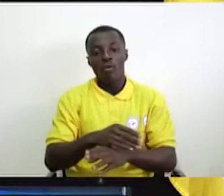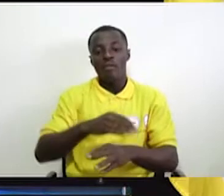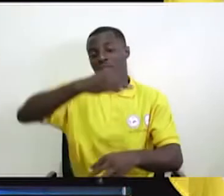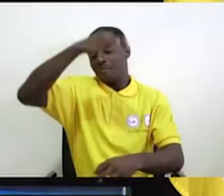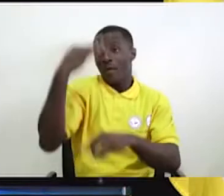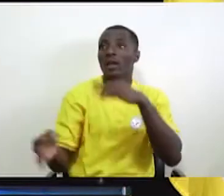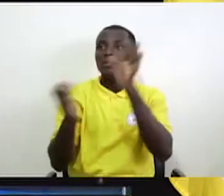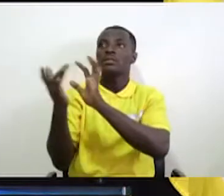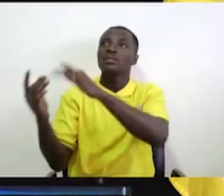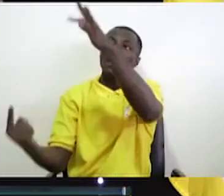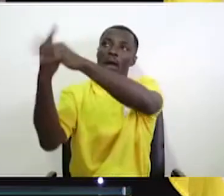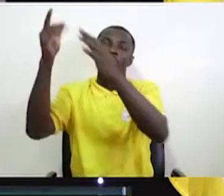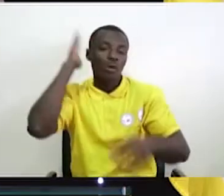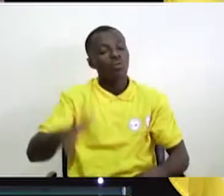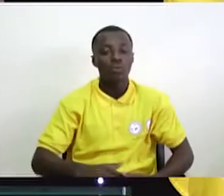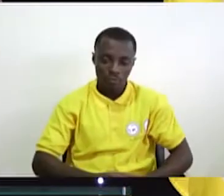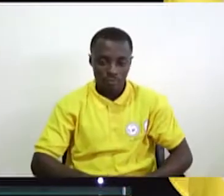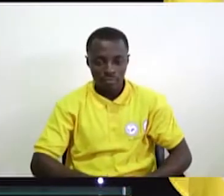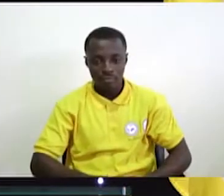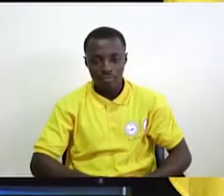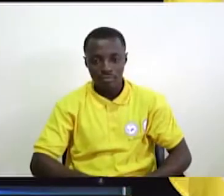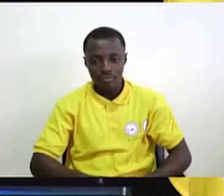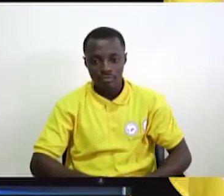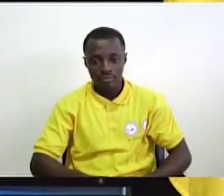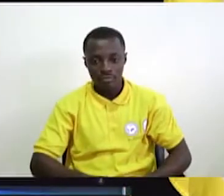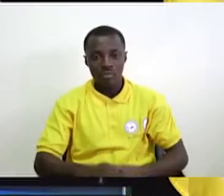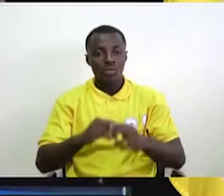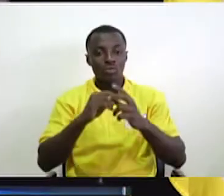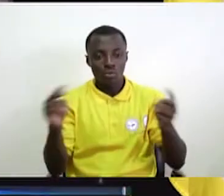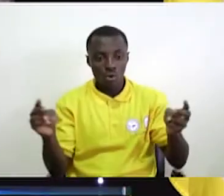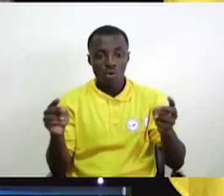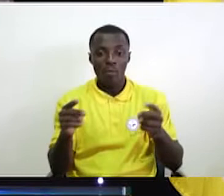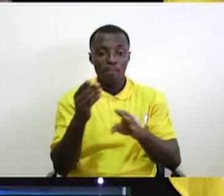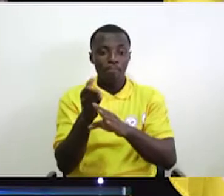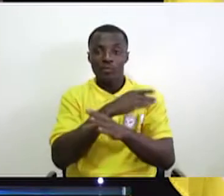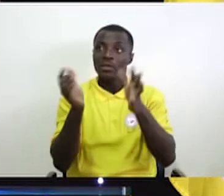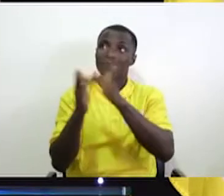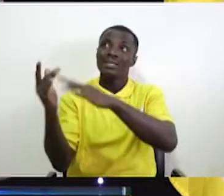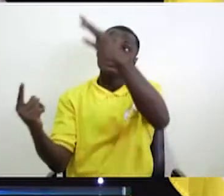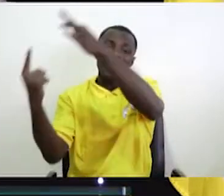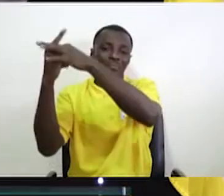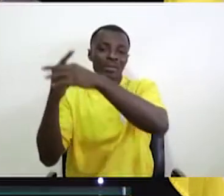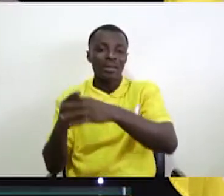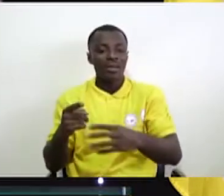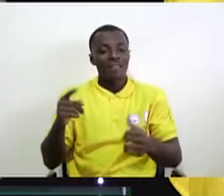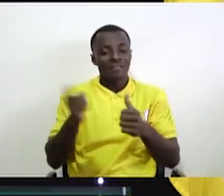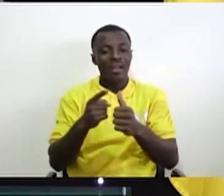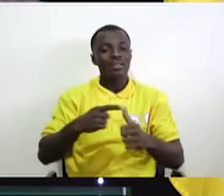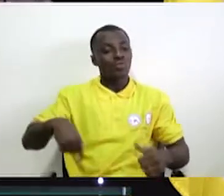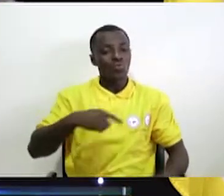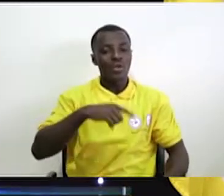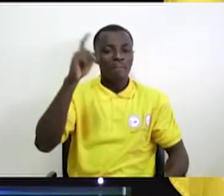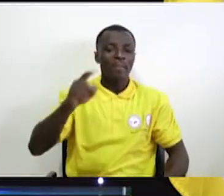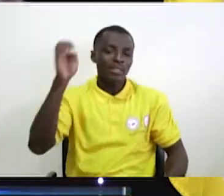sign is that the gospel must be preached. God is looking for